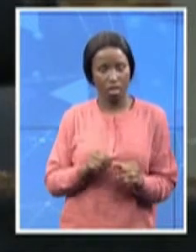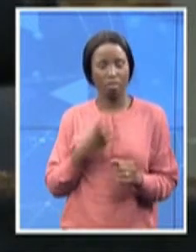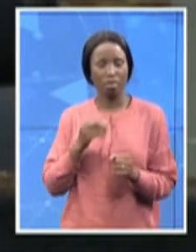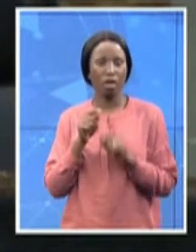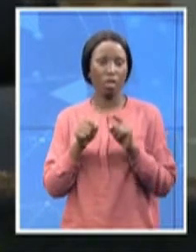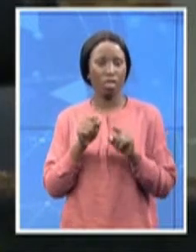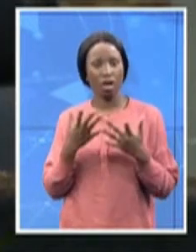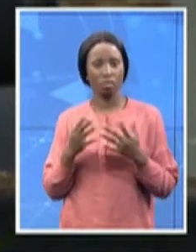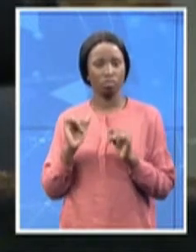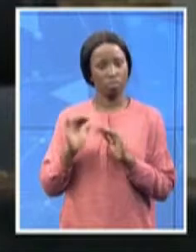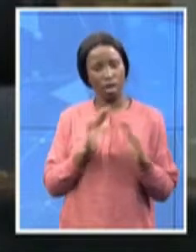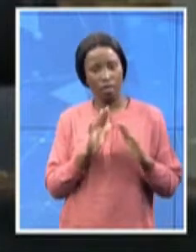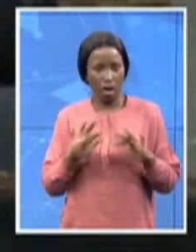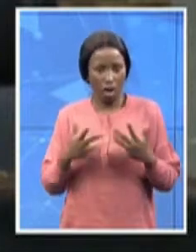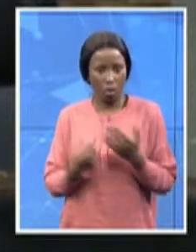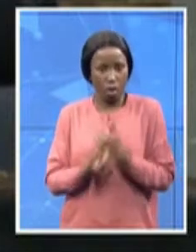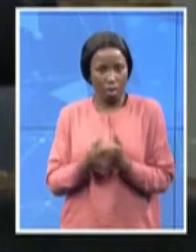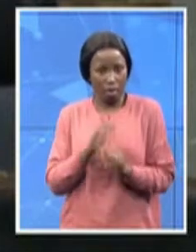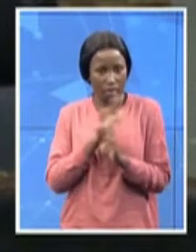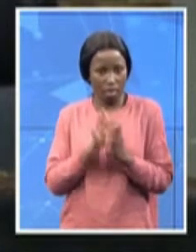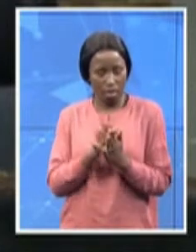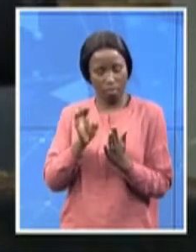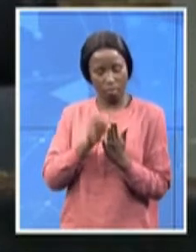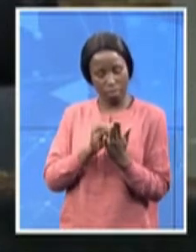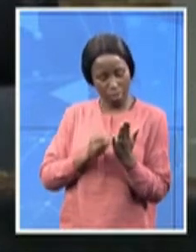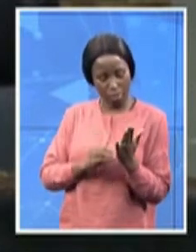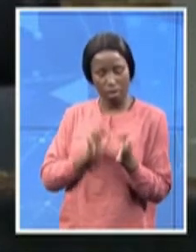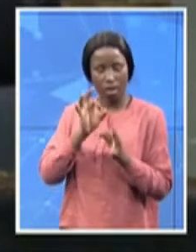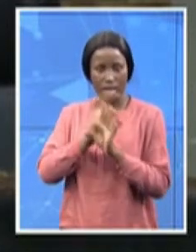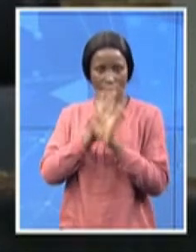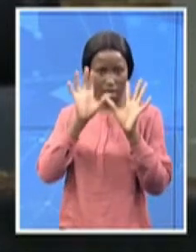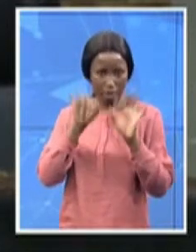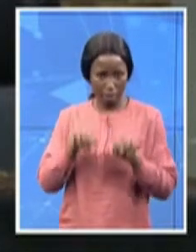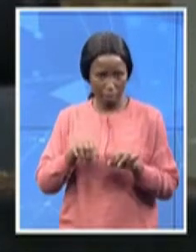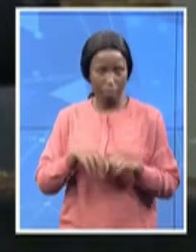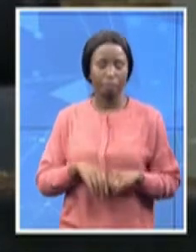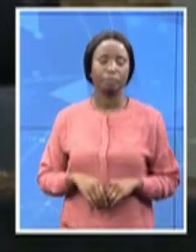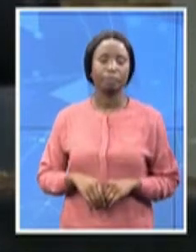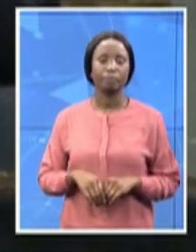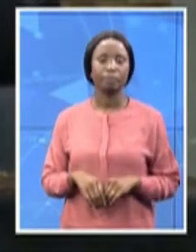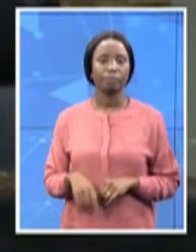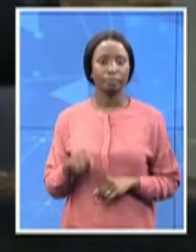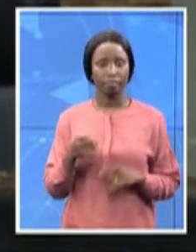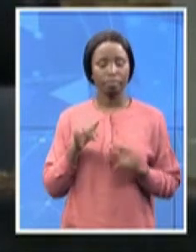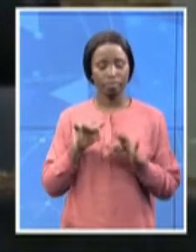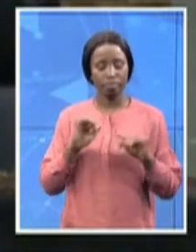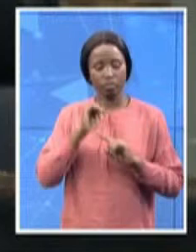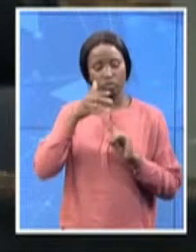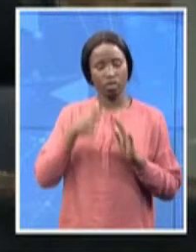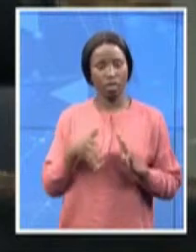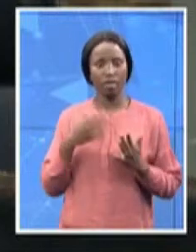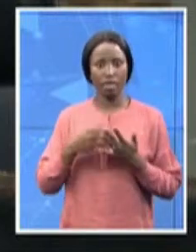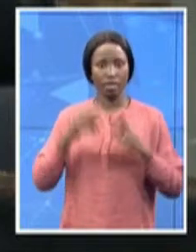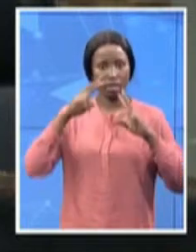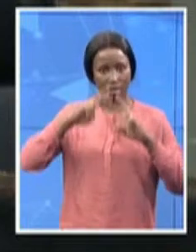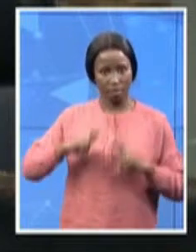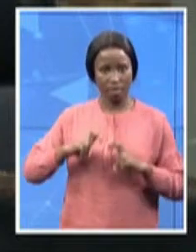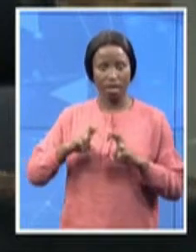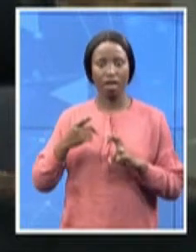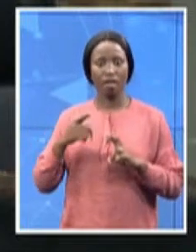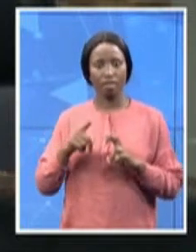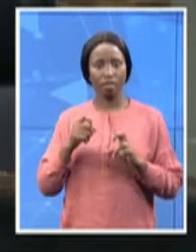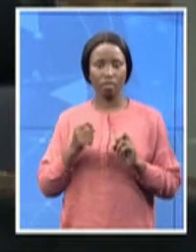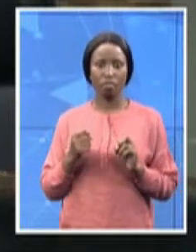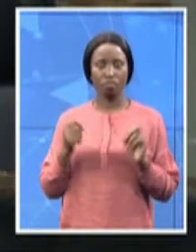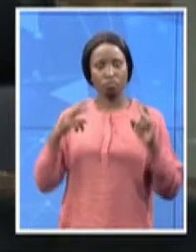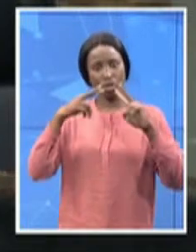Evidently, the power conferred on the Public Protector to investigate breaches of the Code may not be exercised unless there